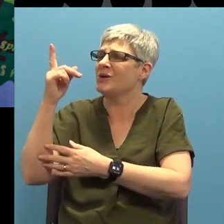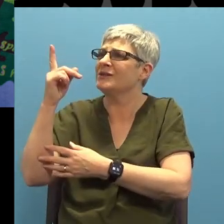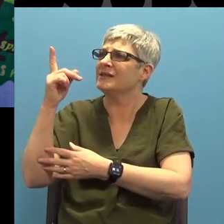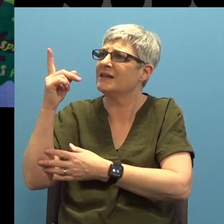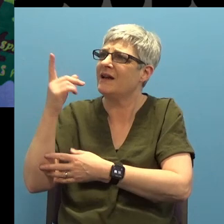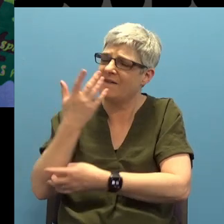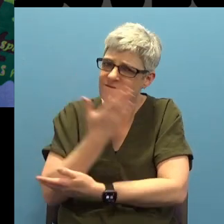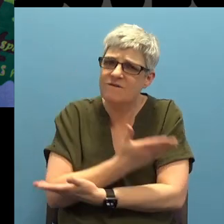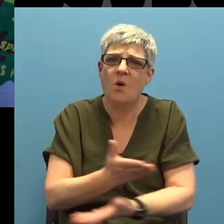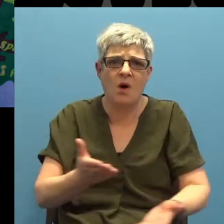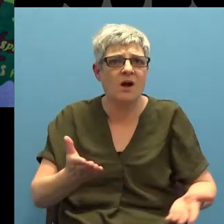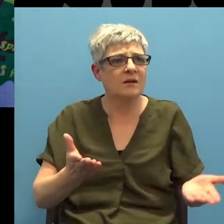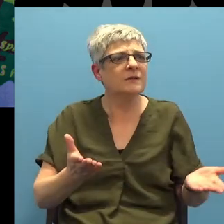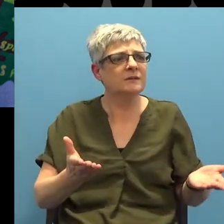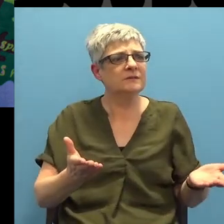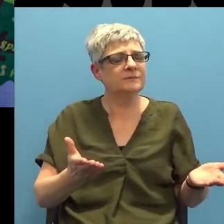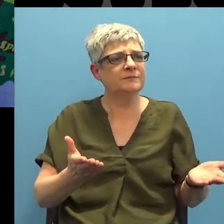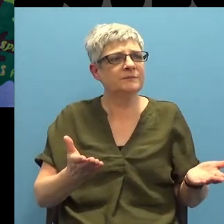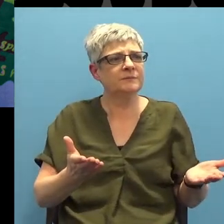a God for us.